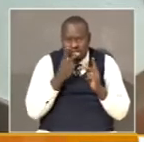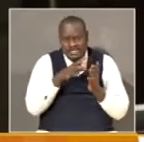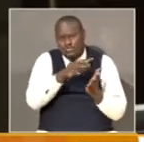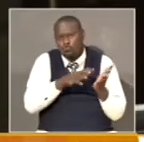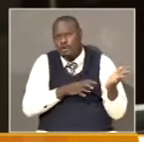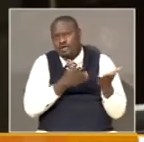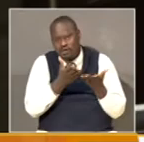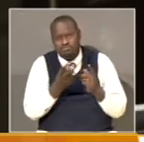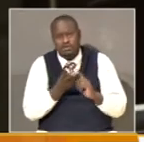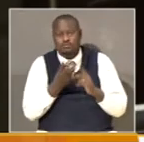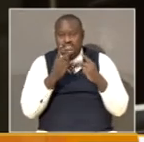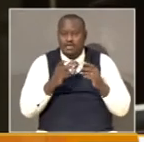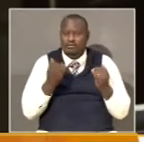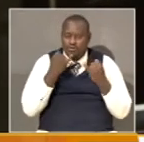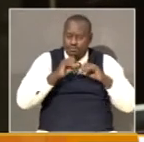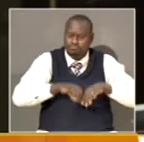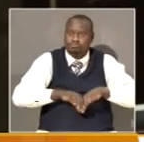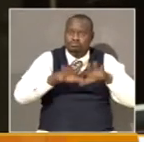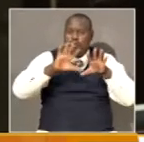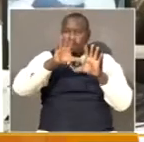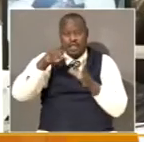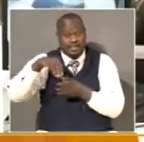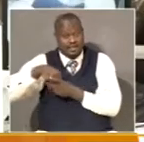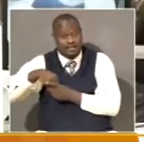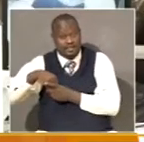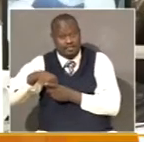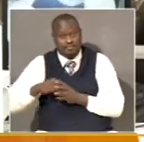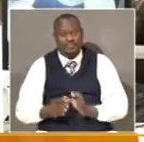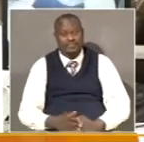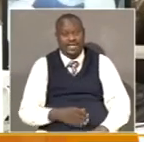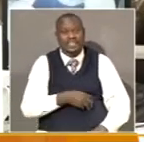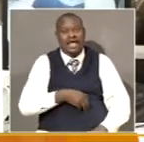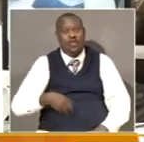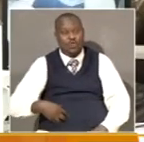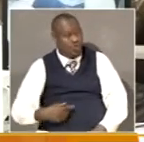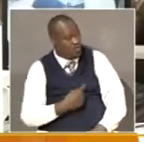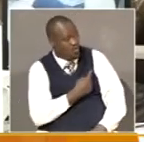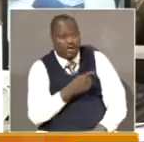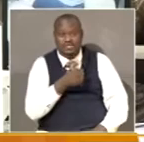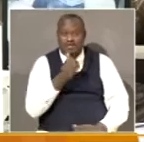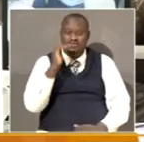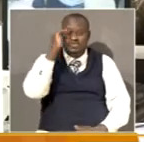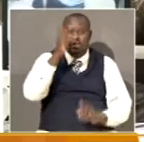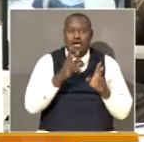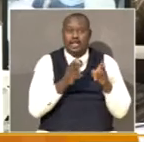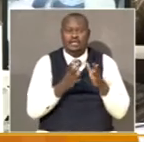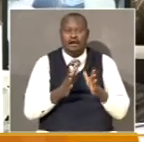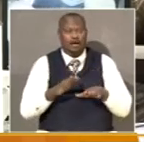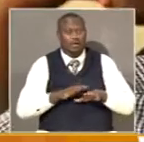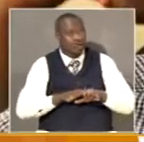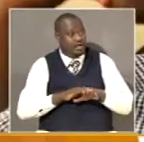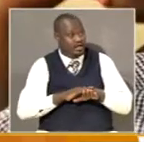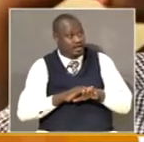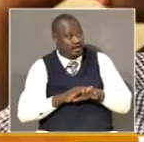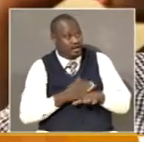newsroom, production, graphics, and transmission sections. Naalongo Bukira Rose is a senior editor for the Luganda Desk,